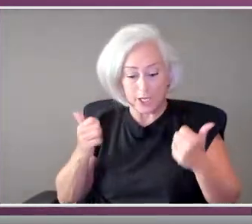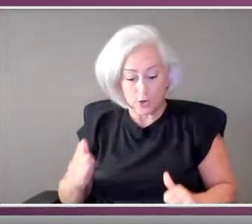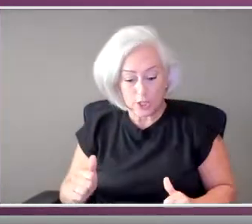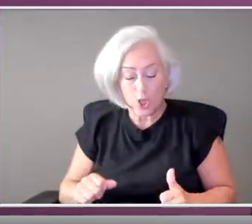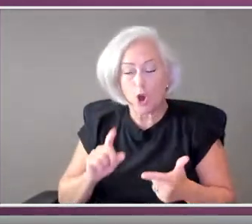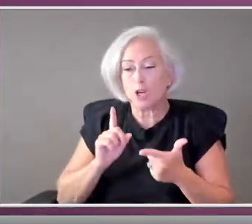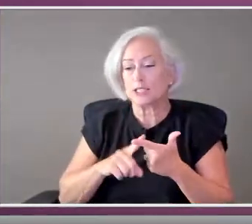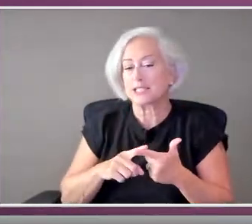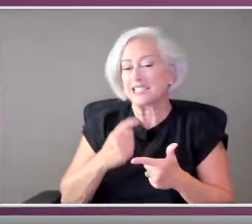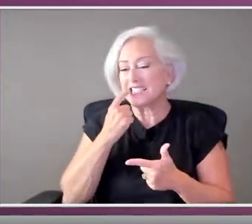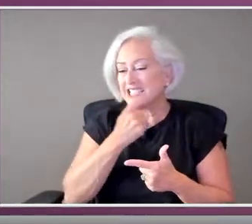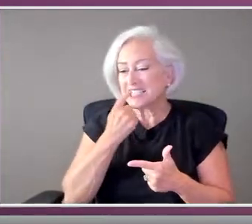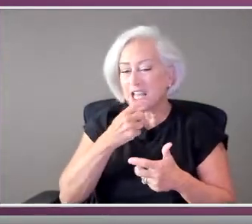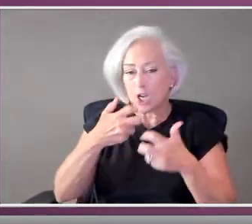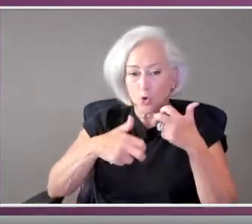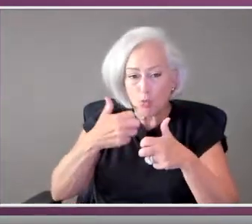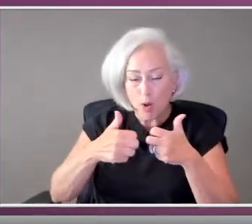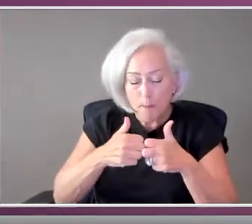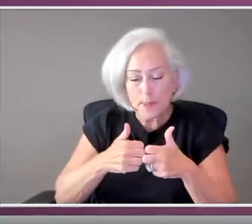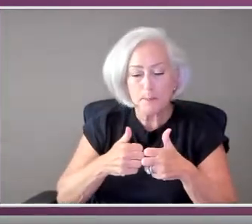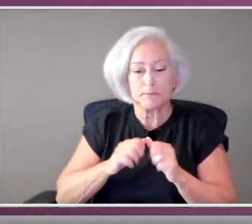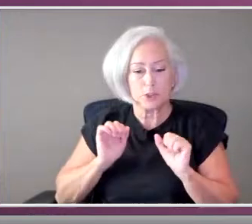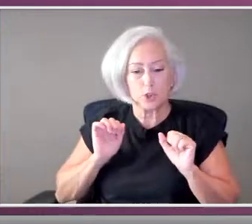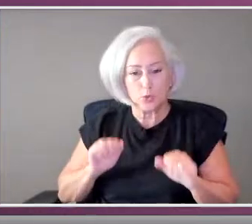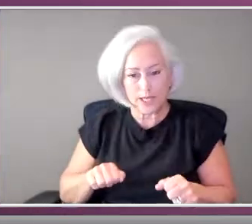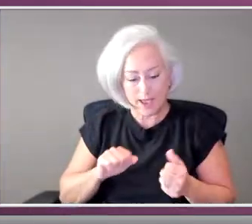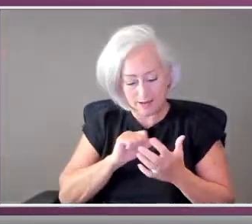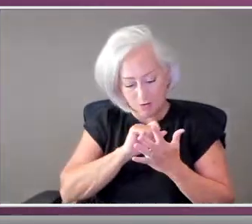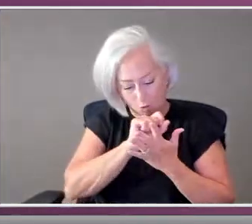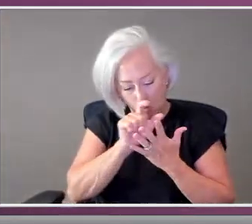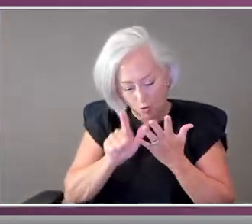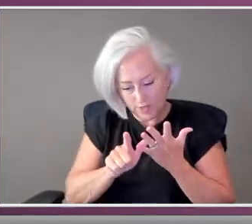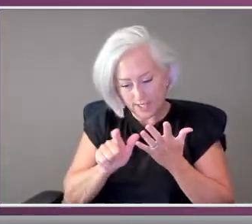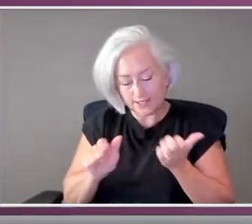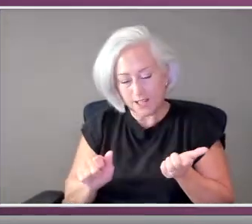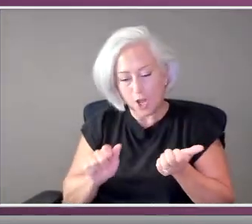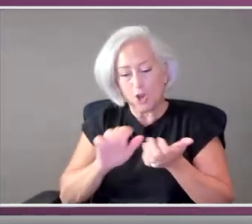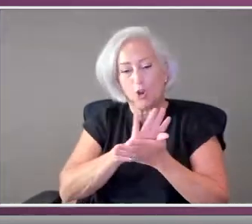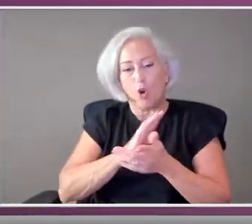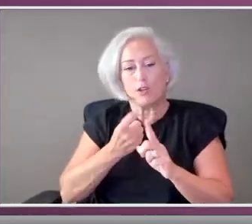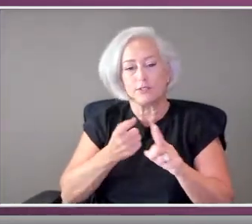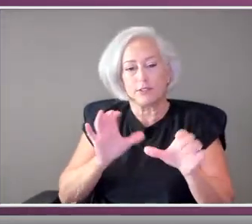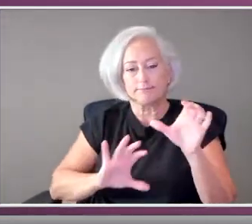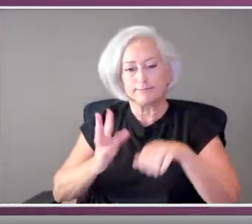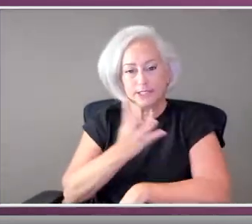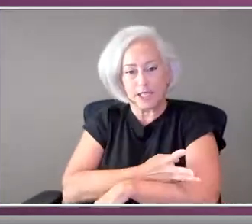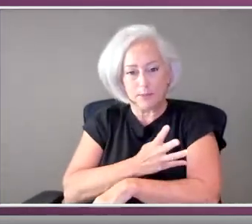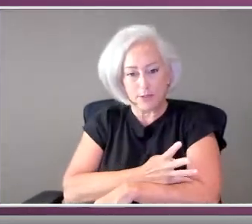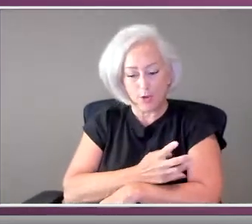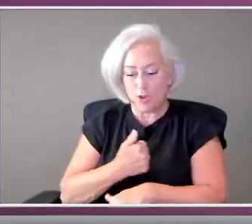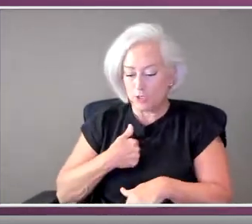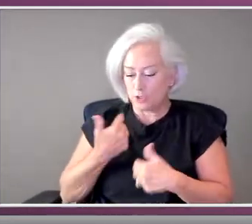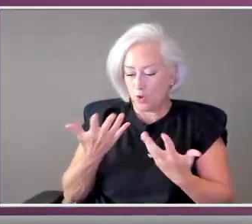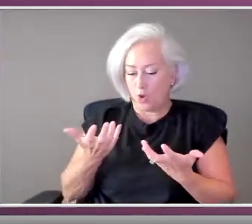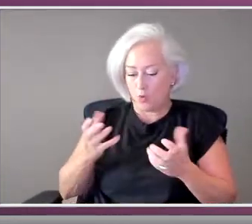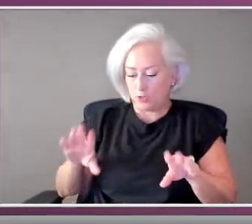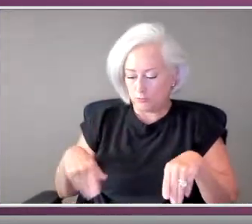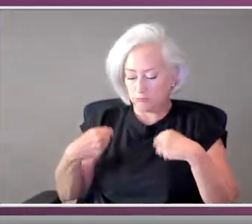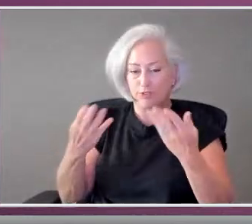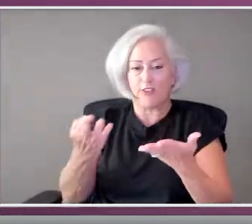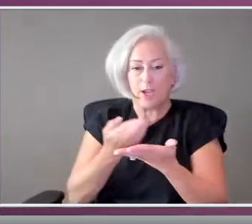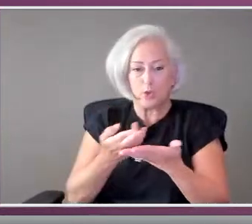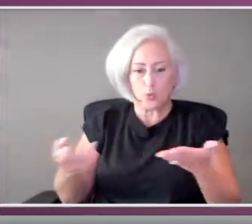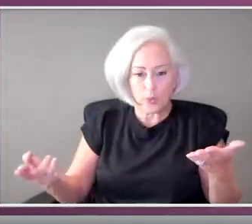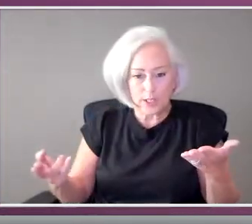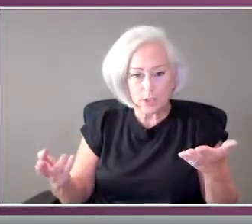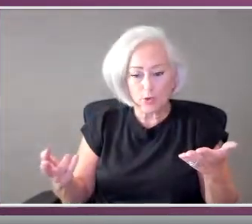problems as well. And I want to be able to provide them with resources. So working with medical doctors in the